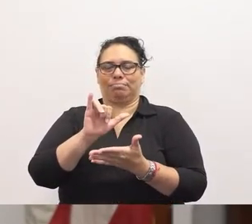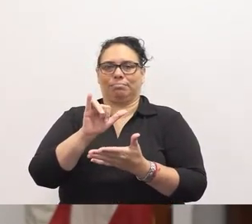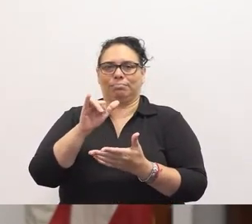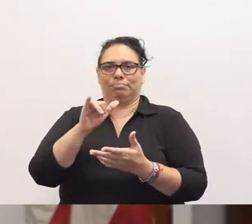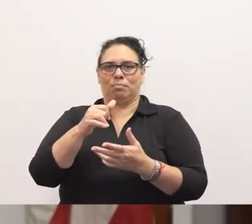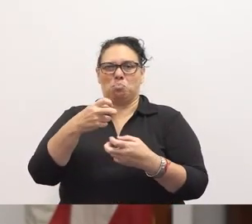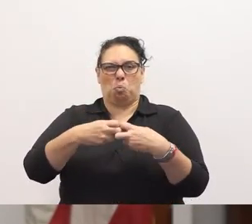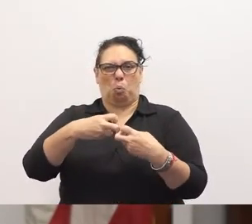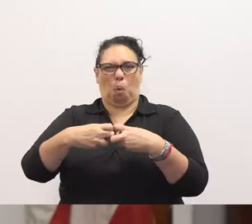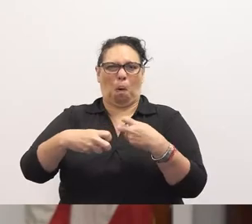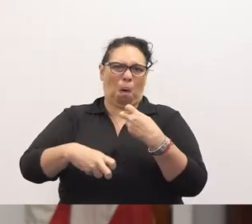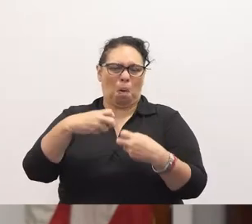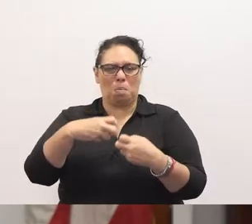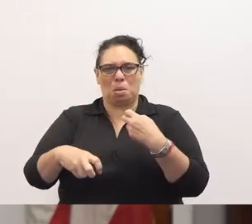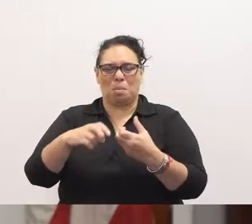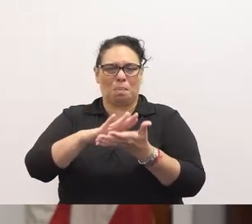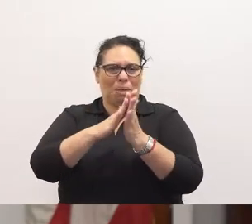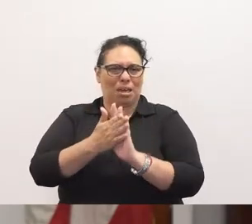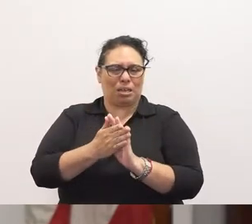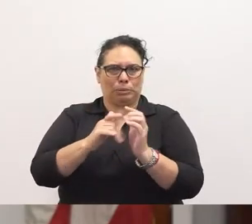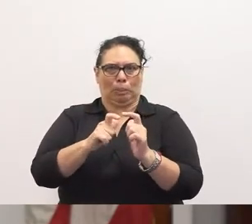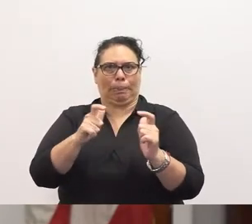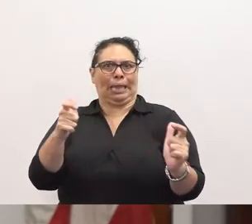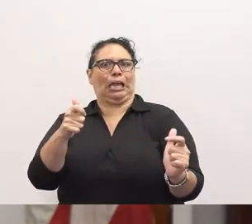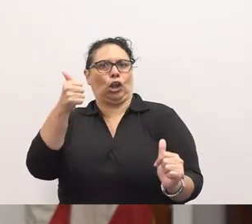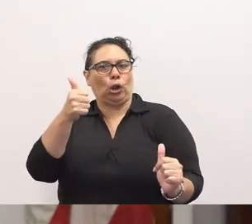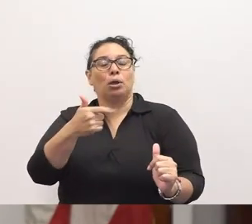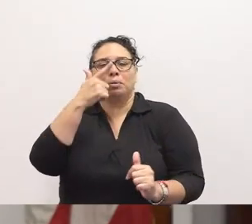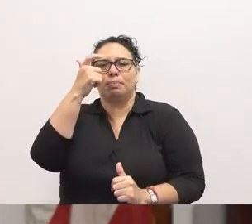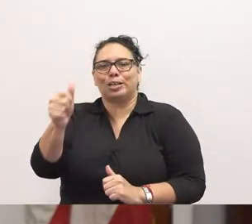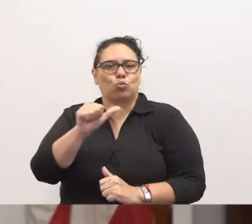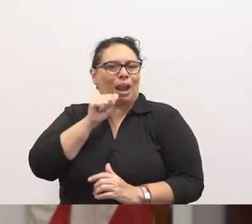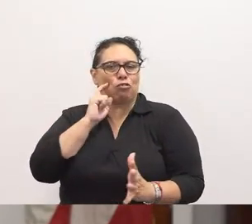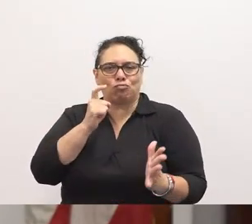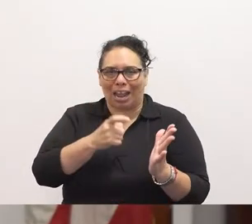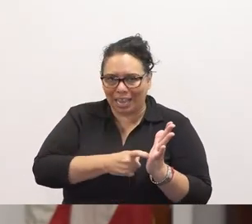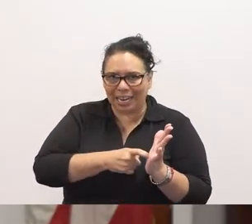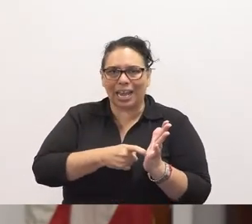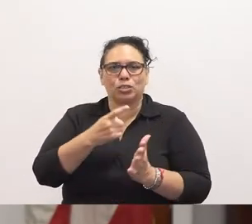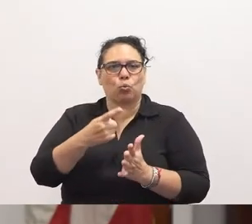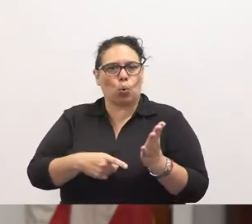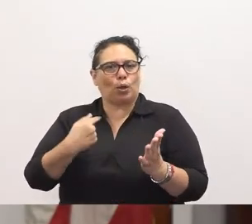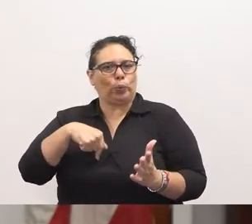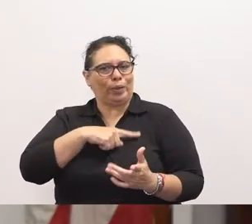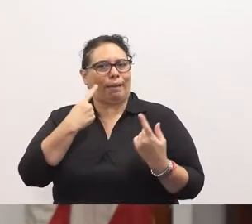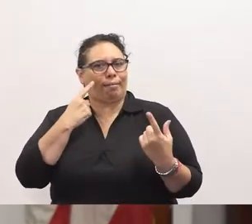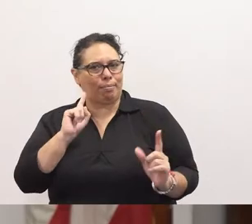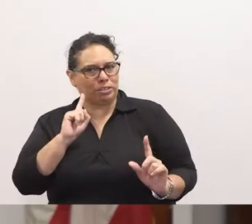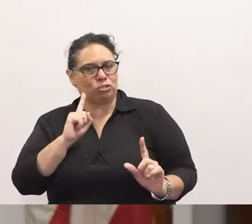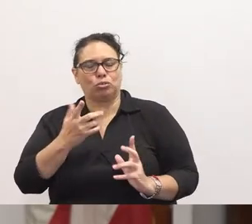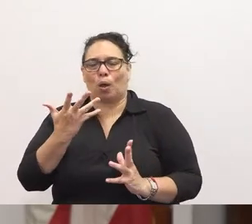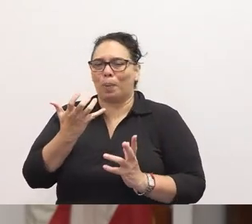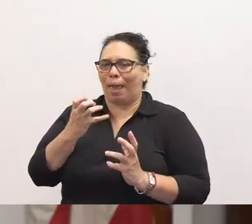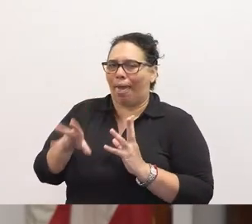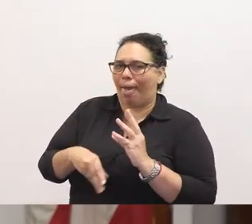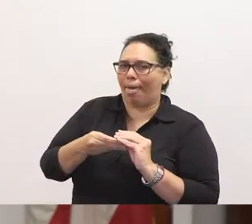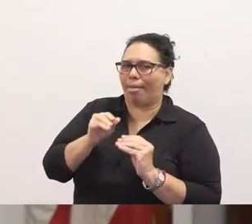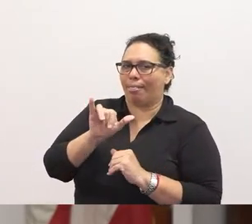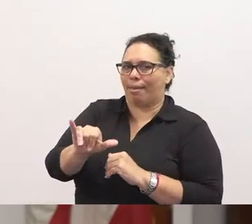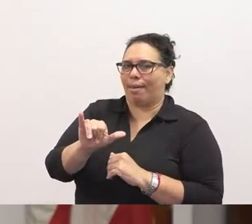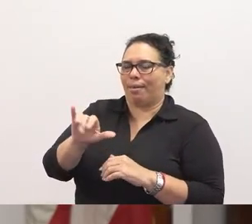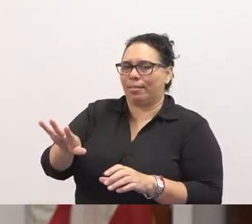we don't also celebrate enough and recognize those things that we're not doing well. So I would just add that to Mr. Miller's challenge